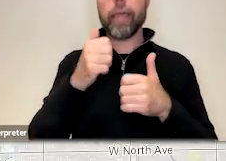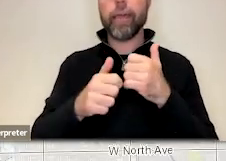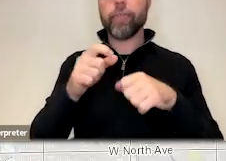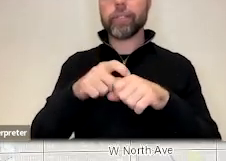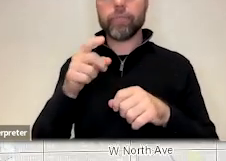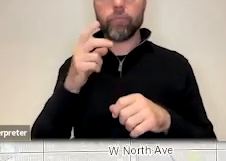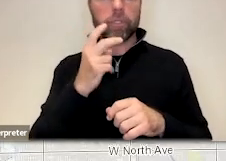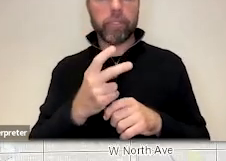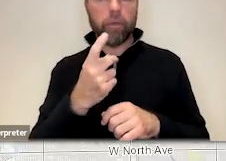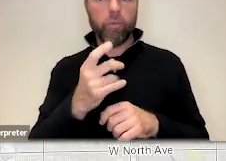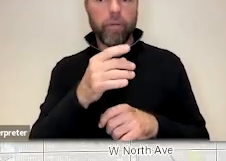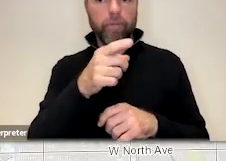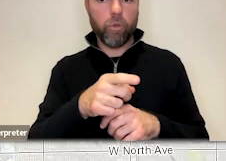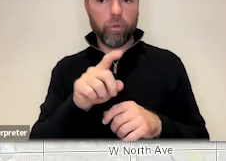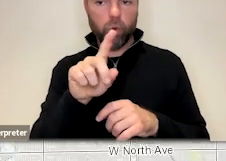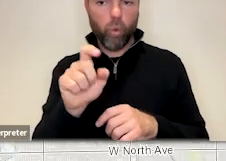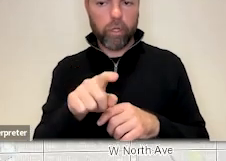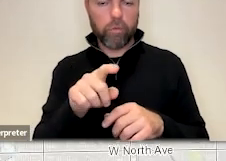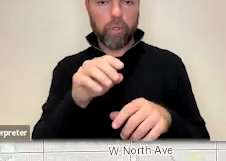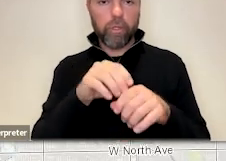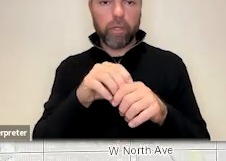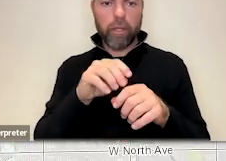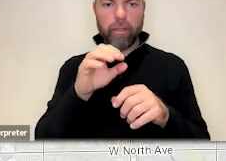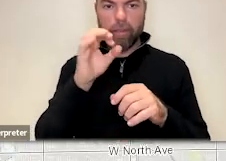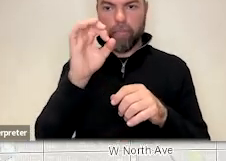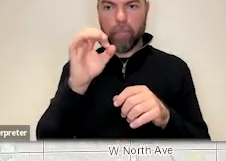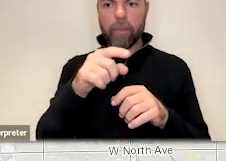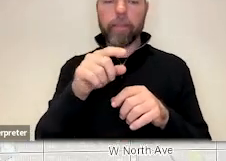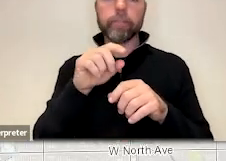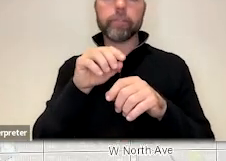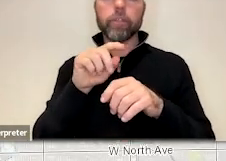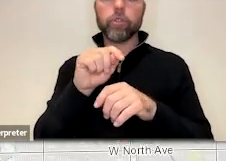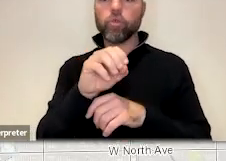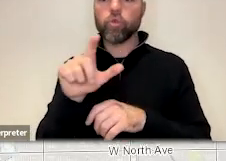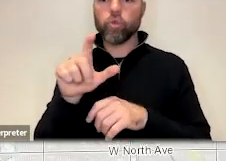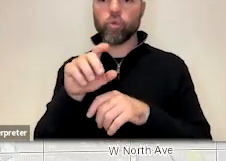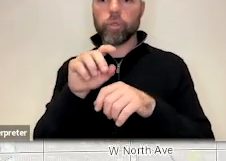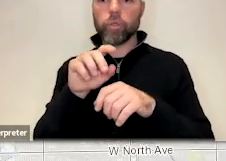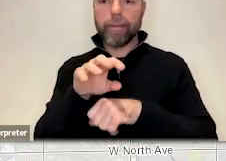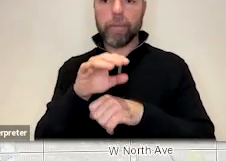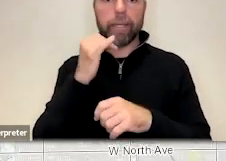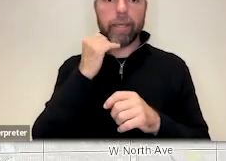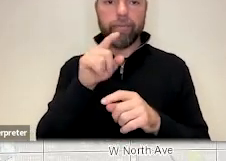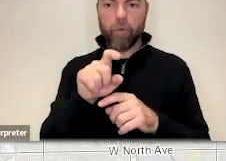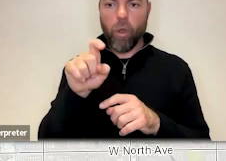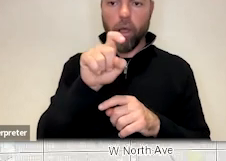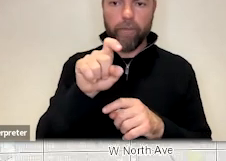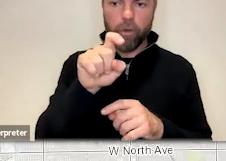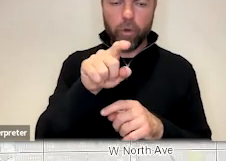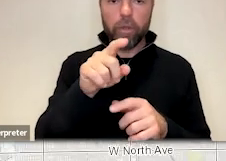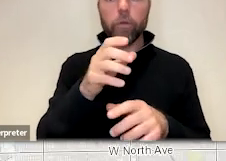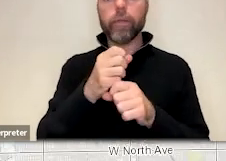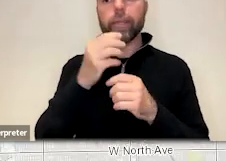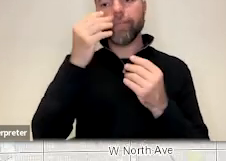see one of these question marks in a bubble, that is a tooltip. So if you hover over it, you will get some information about